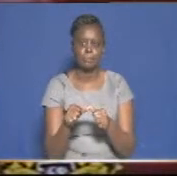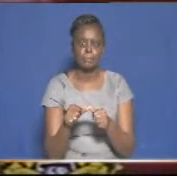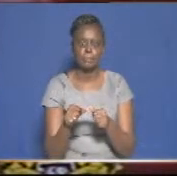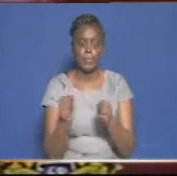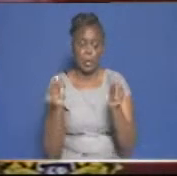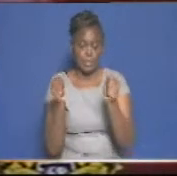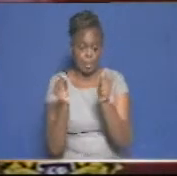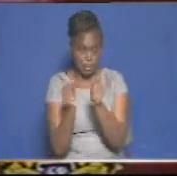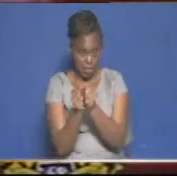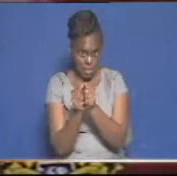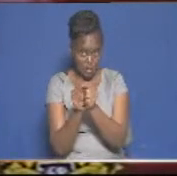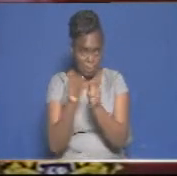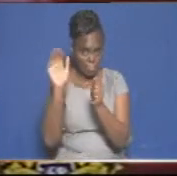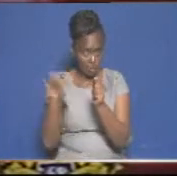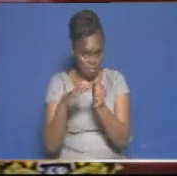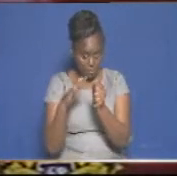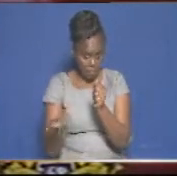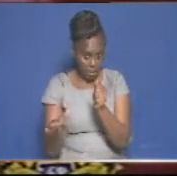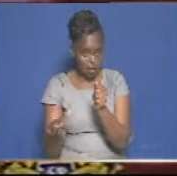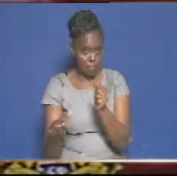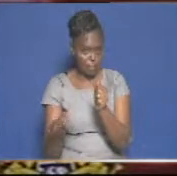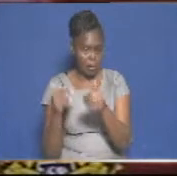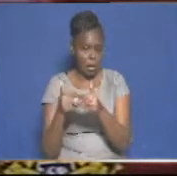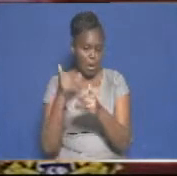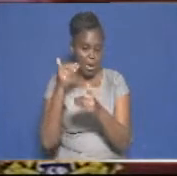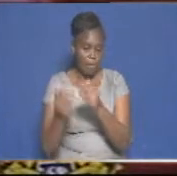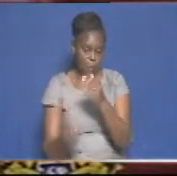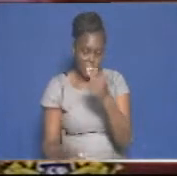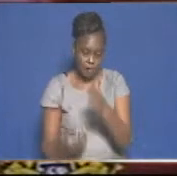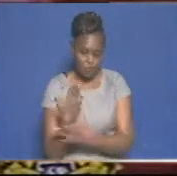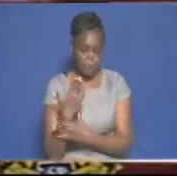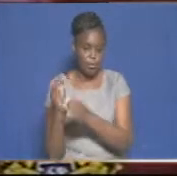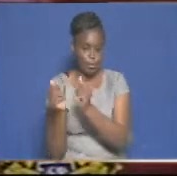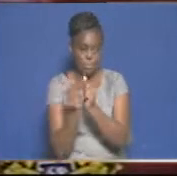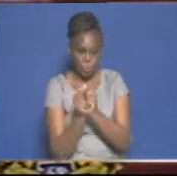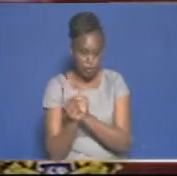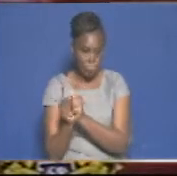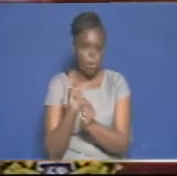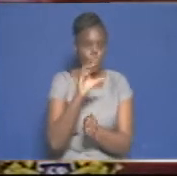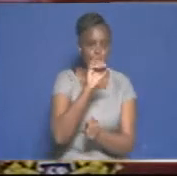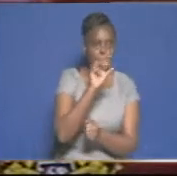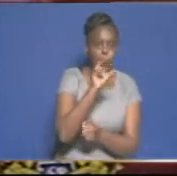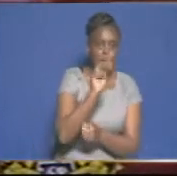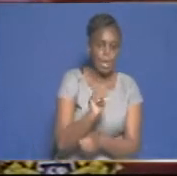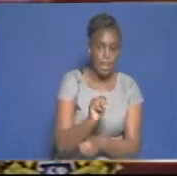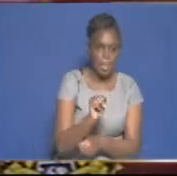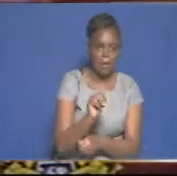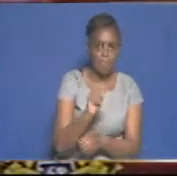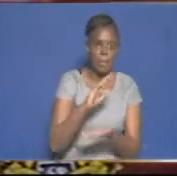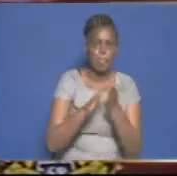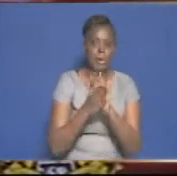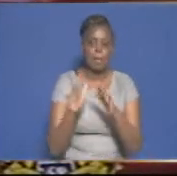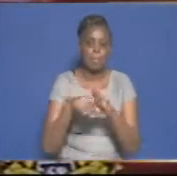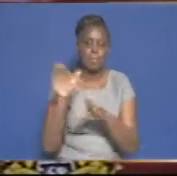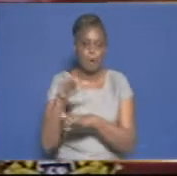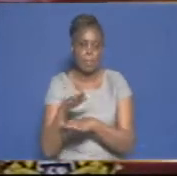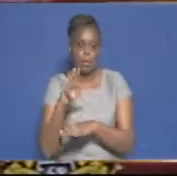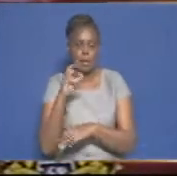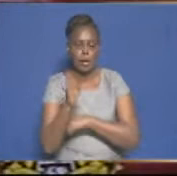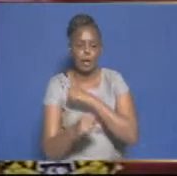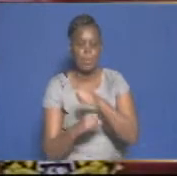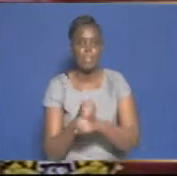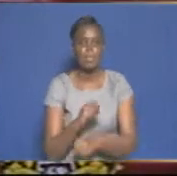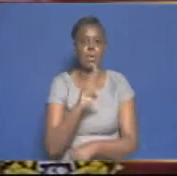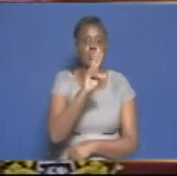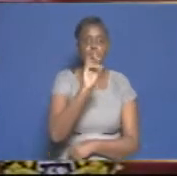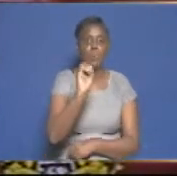10th Parliament, after we formed, we joined together ODM and we became members of Parliament in 2007,